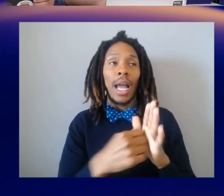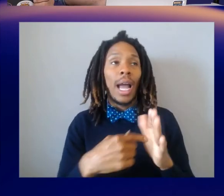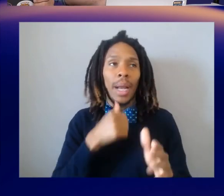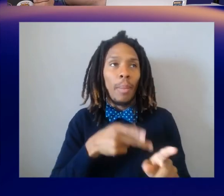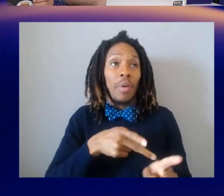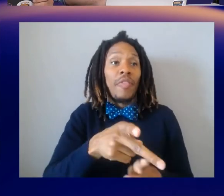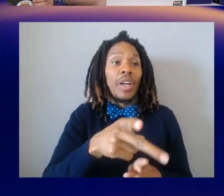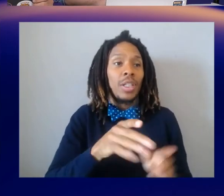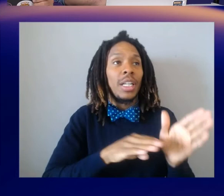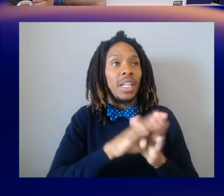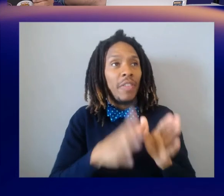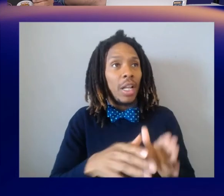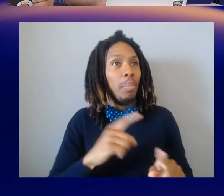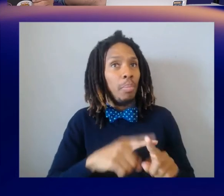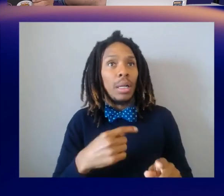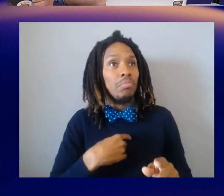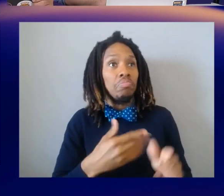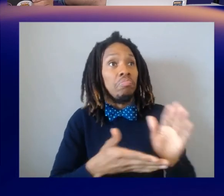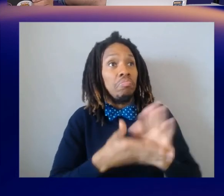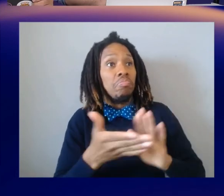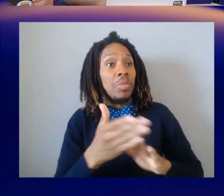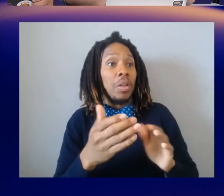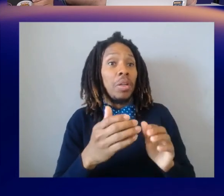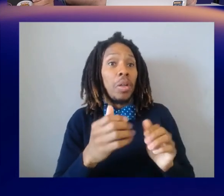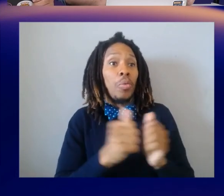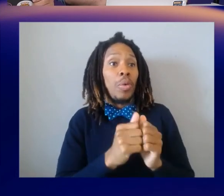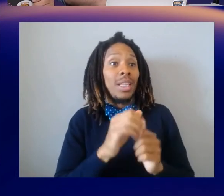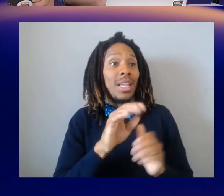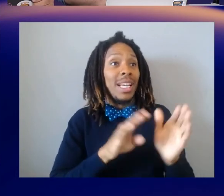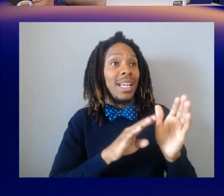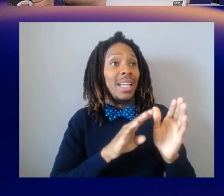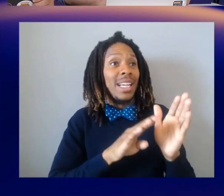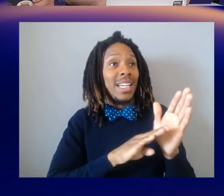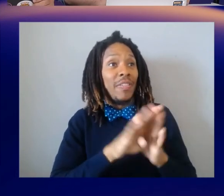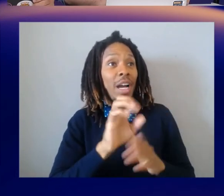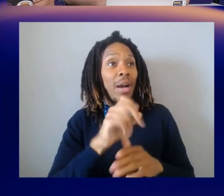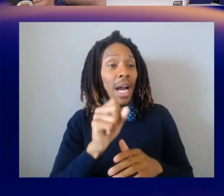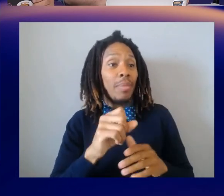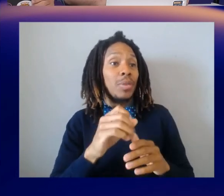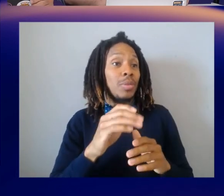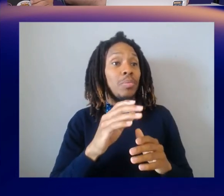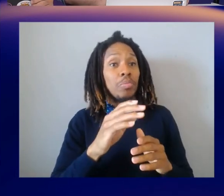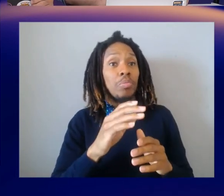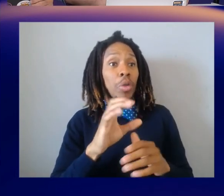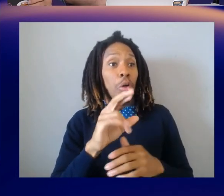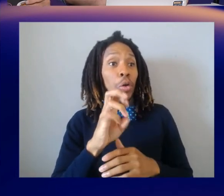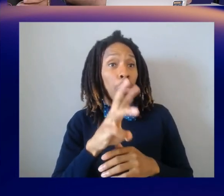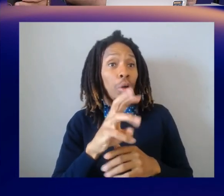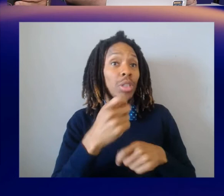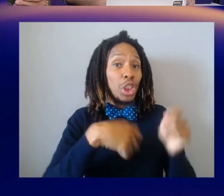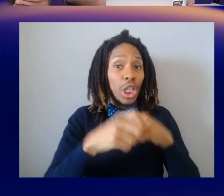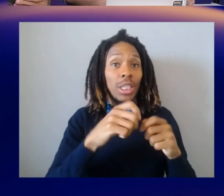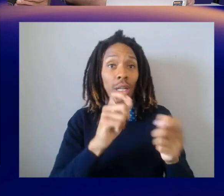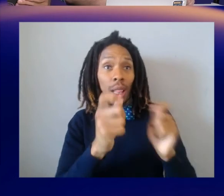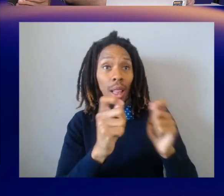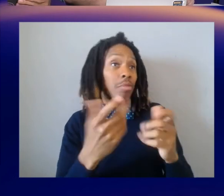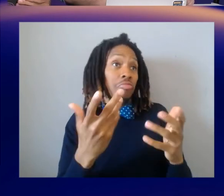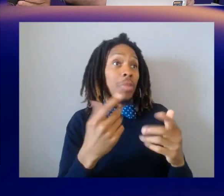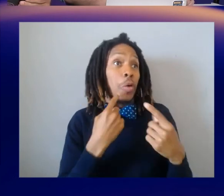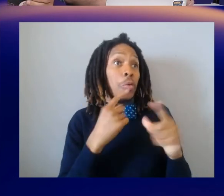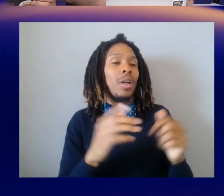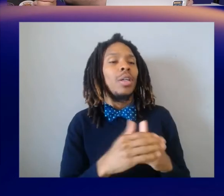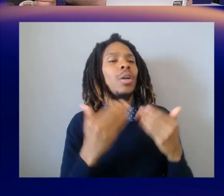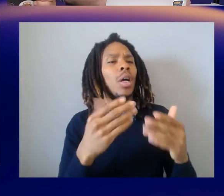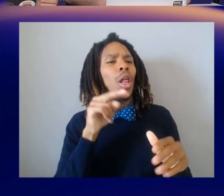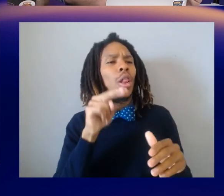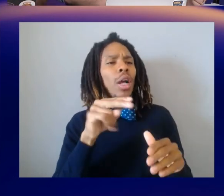get this working with Devops Guru pretty easily by copying and pasting and changing out a couple things. Yeah. So let's go ahead and take a look at the entry point in our